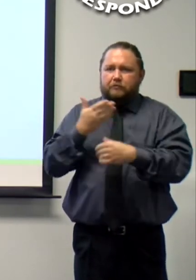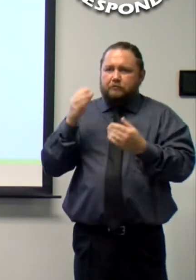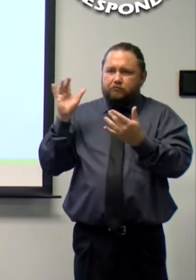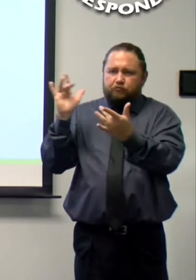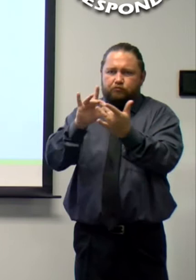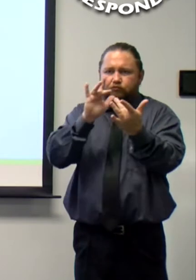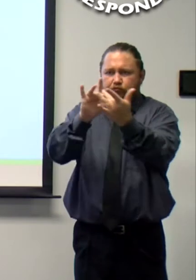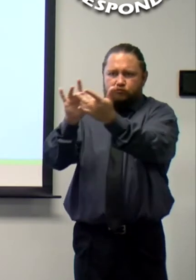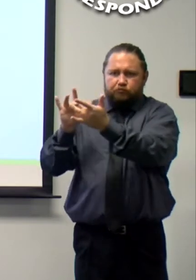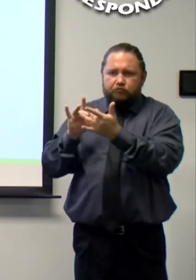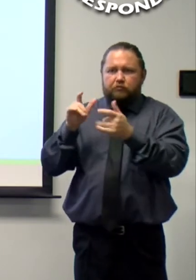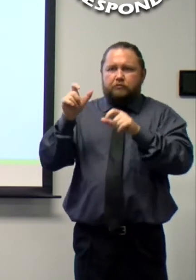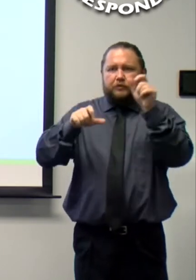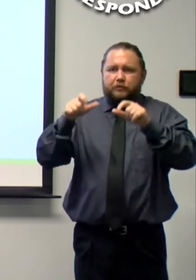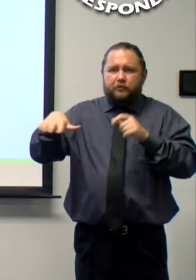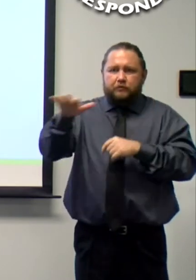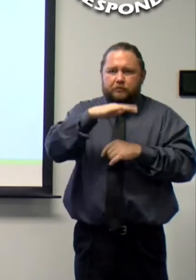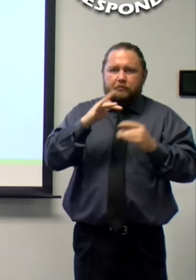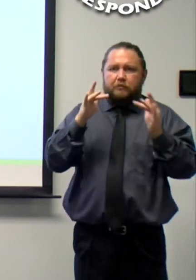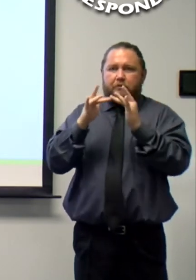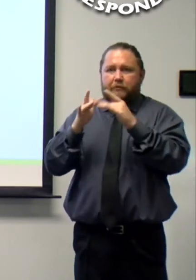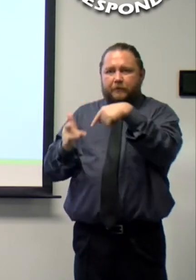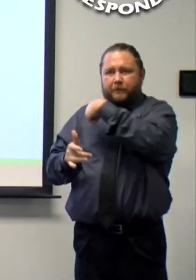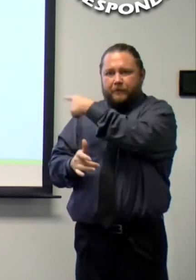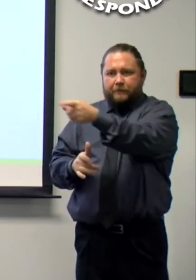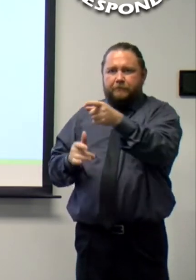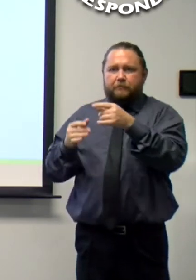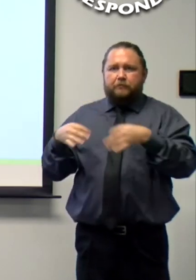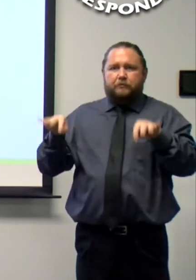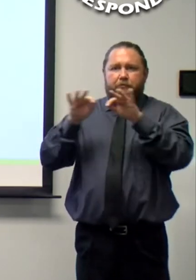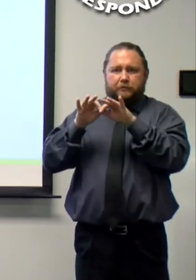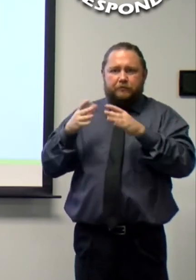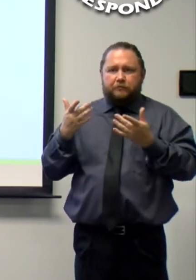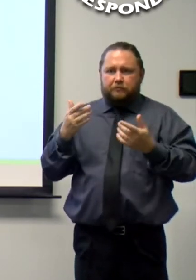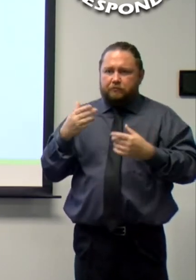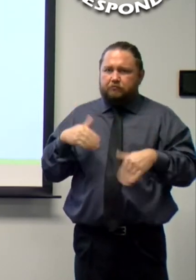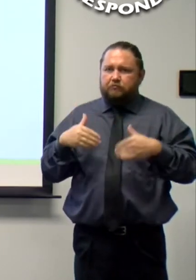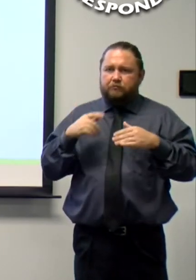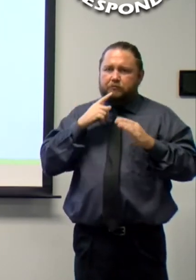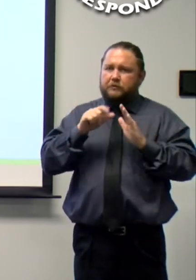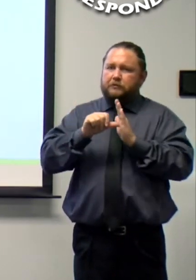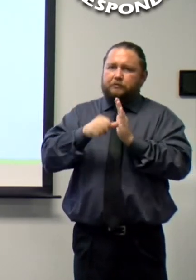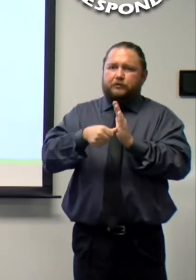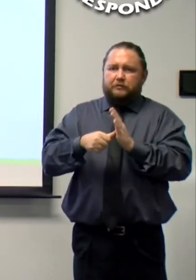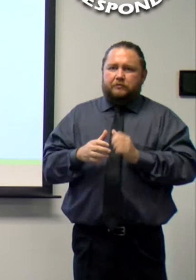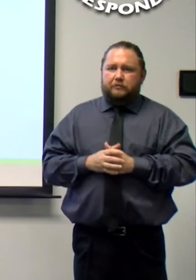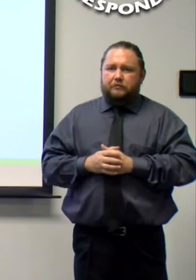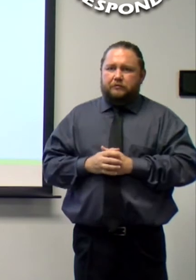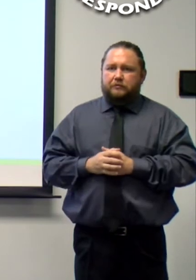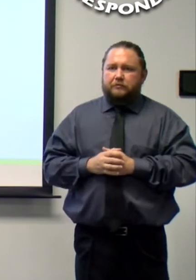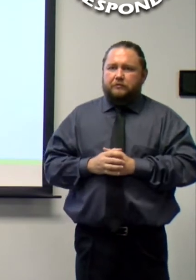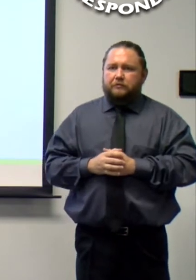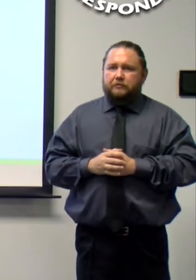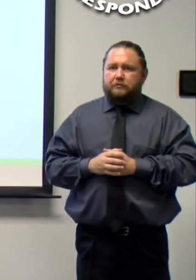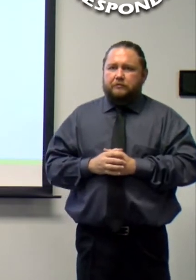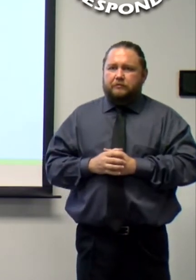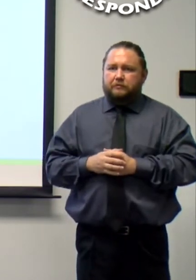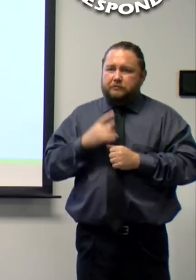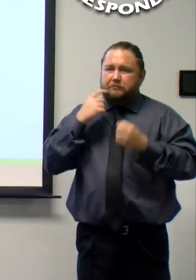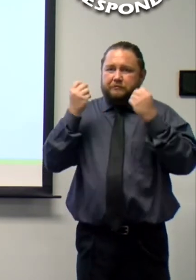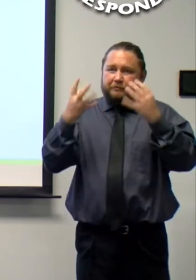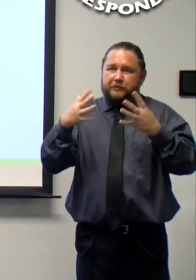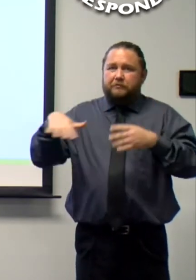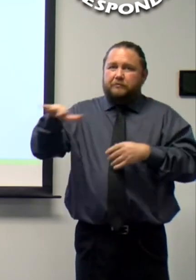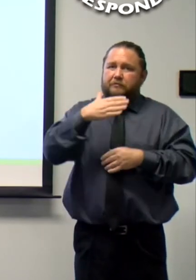working for our nonprofits as well as our nonprofit agencies as volunteers, as well as, for example,